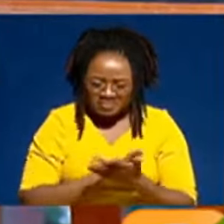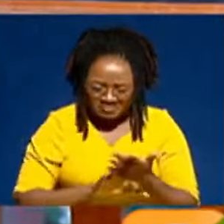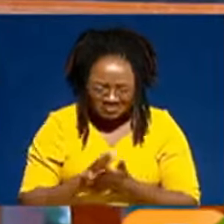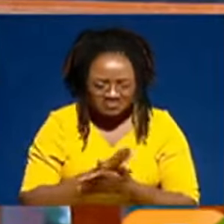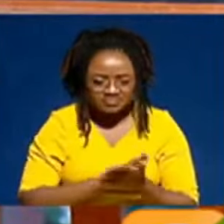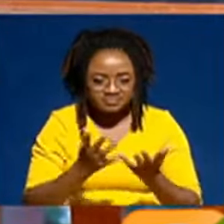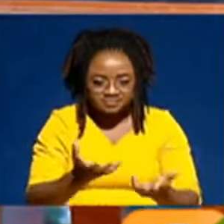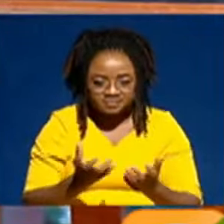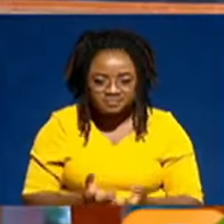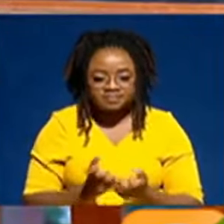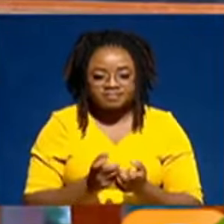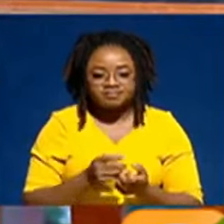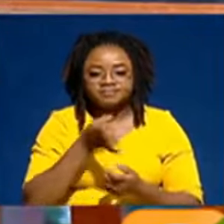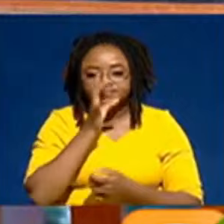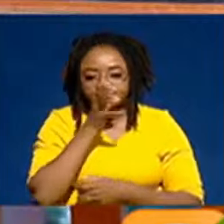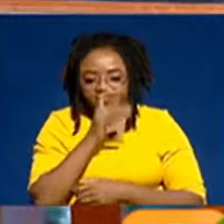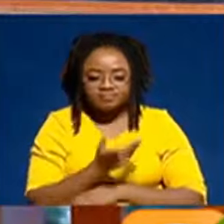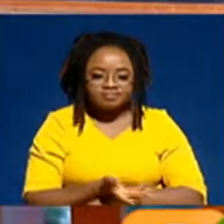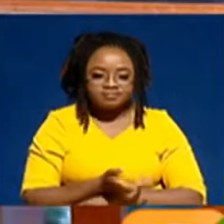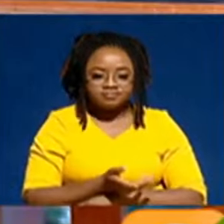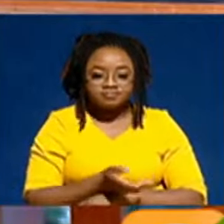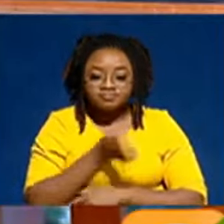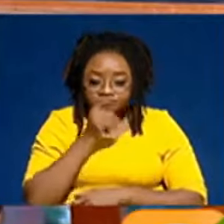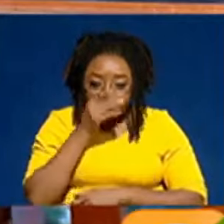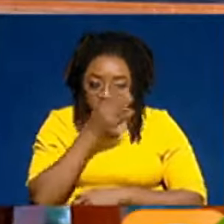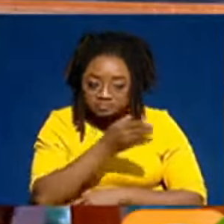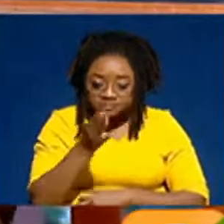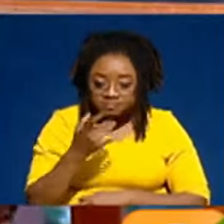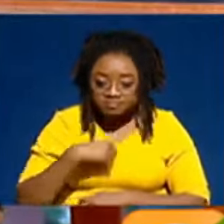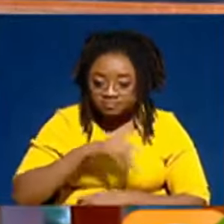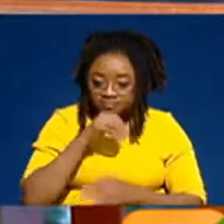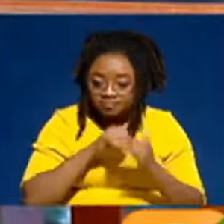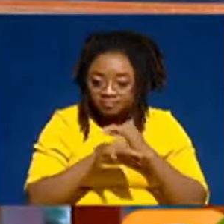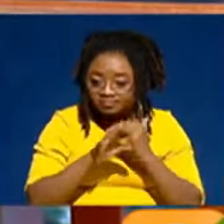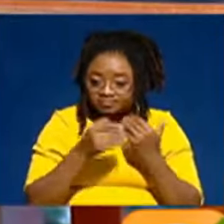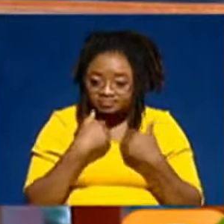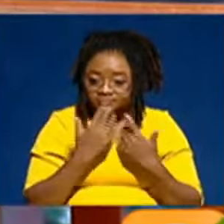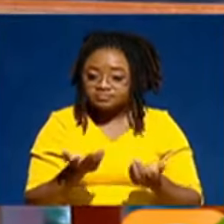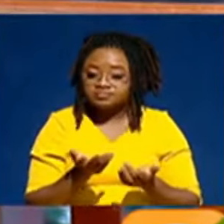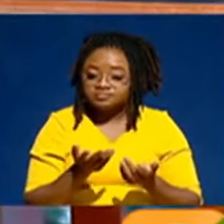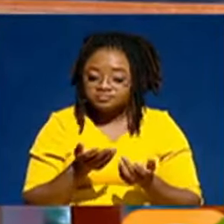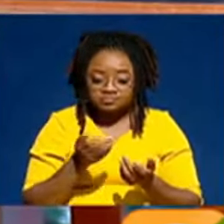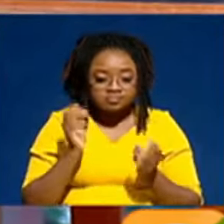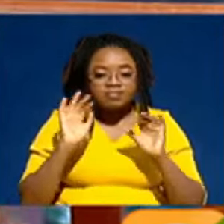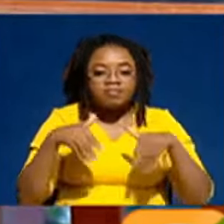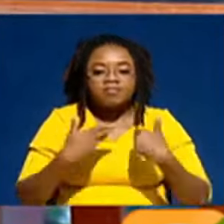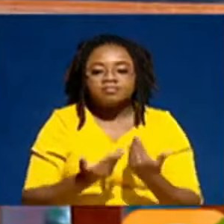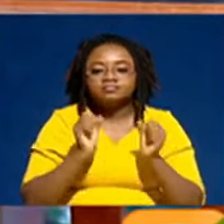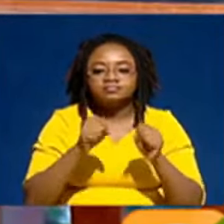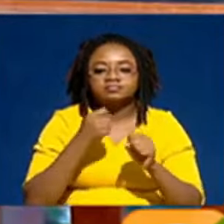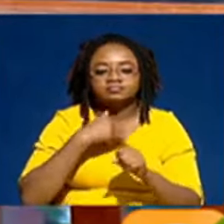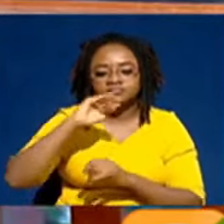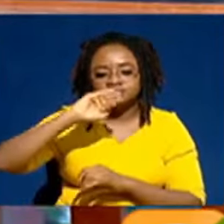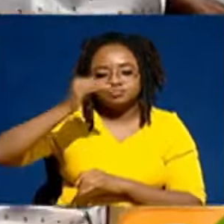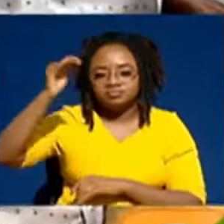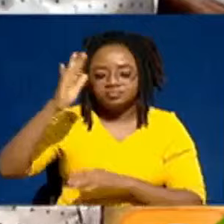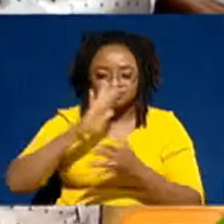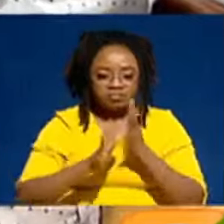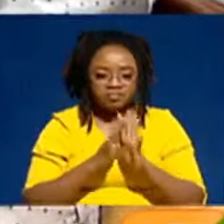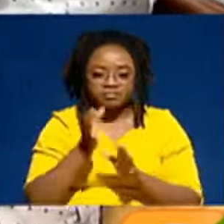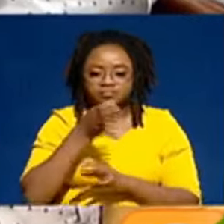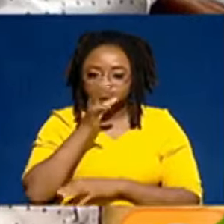basic things like water. How can we have a city without water? How can you run that city? And a city that